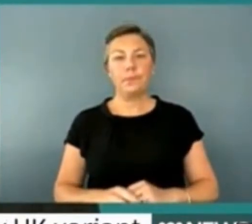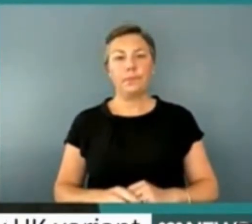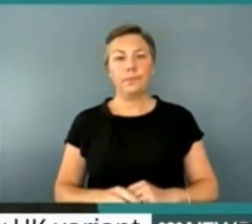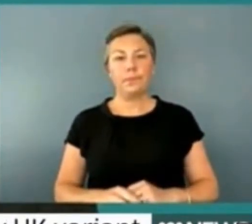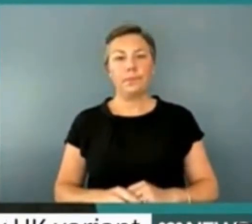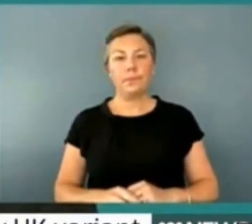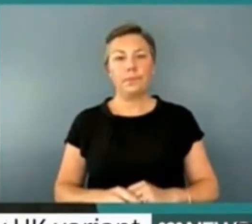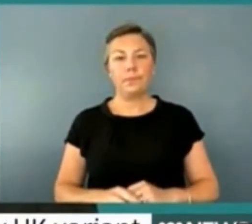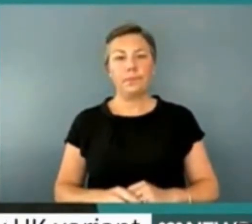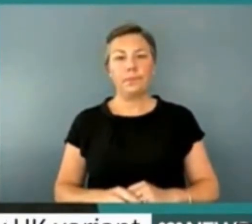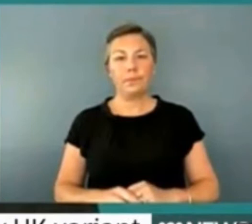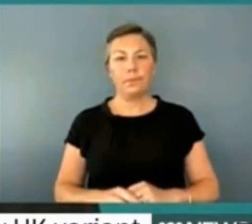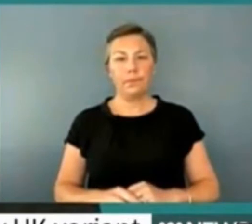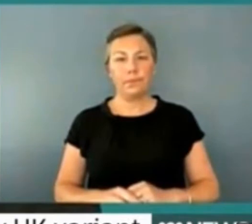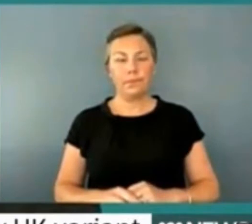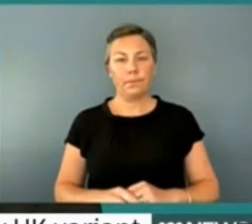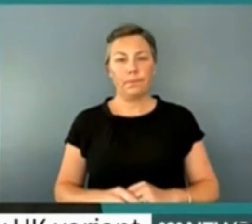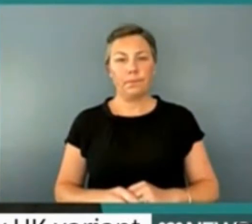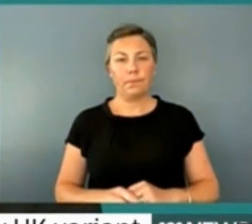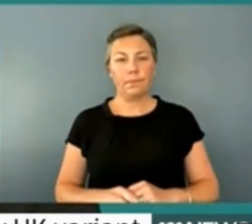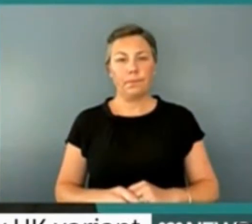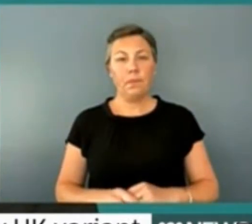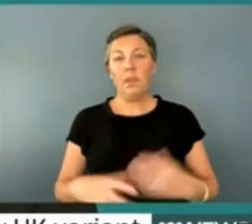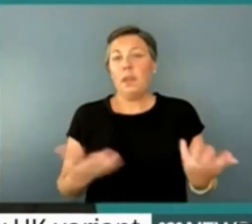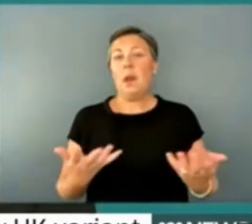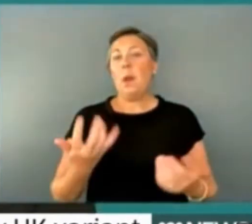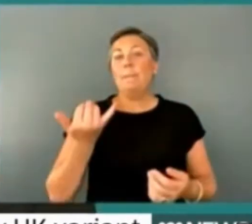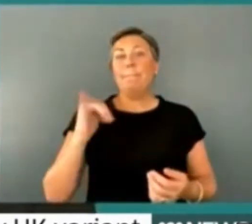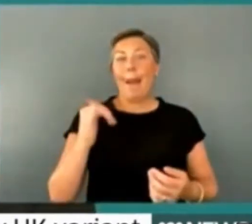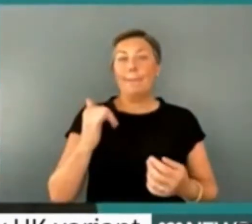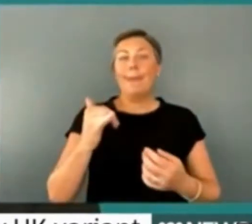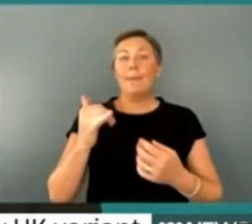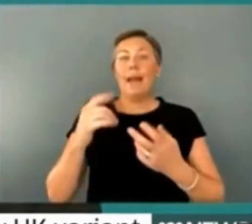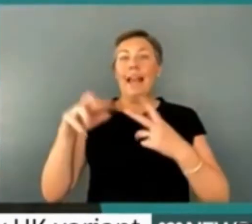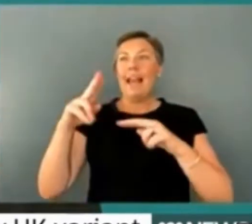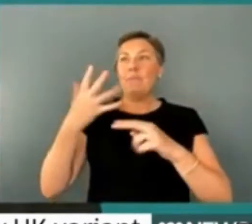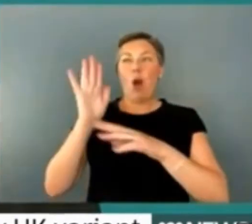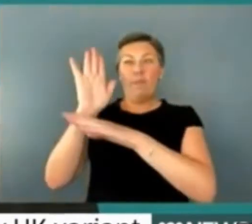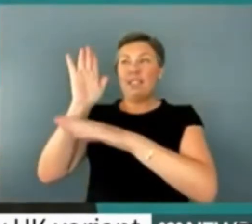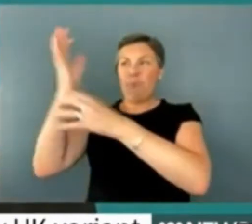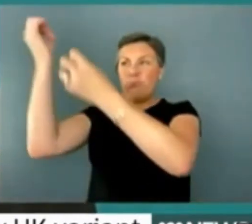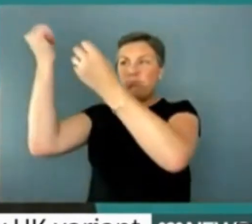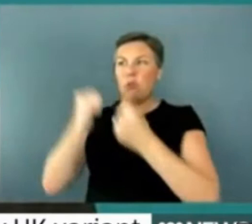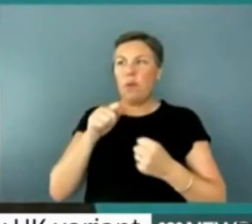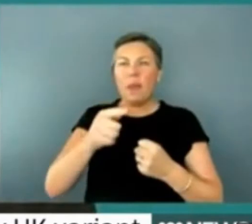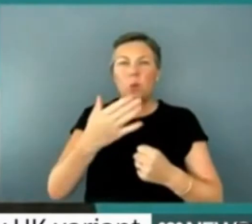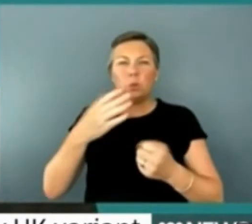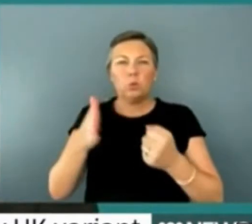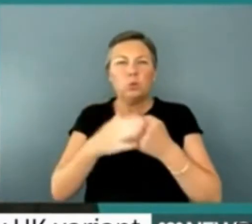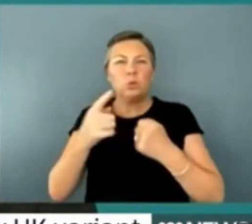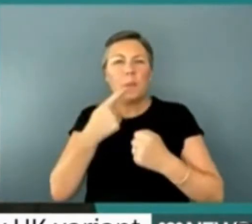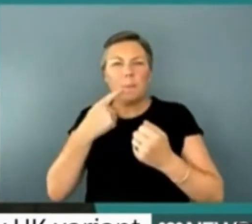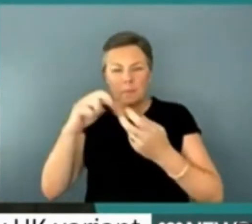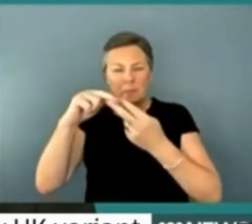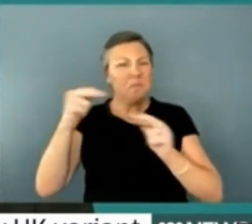transmission or more increased spread. But if you are a person coming into by yourself into